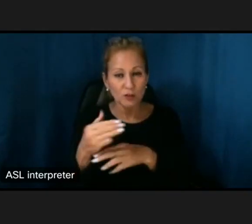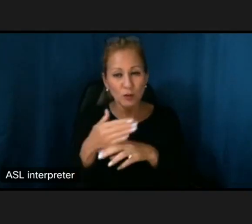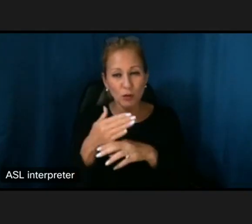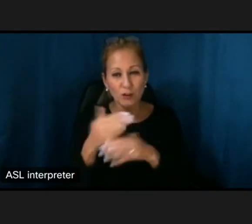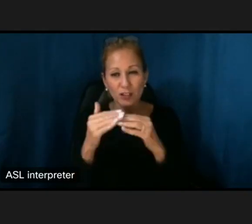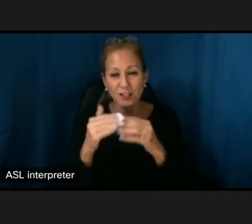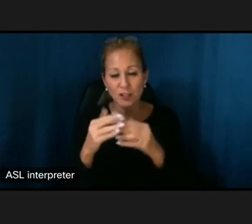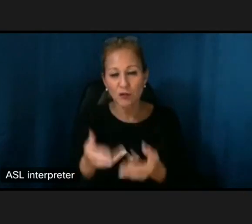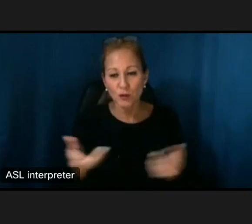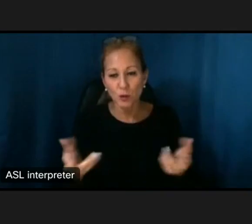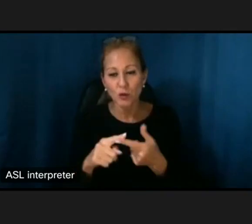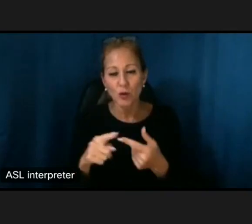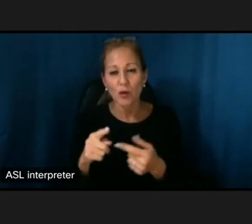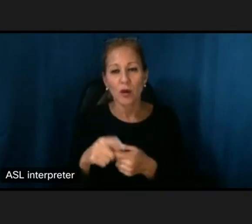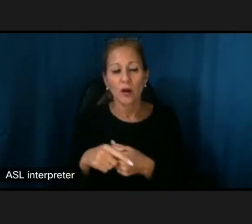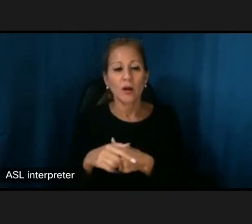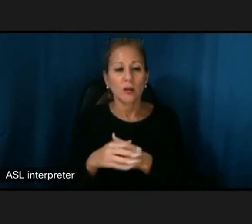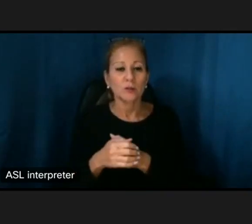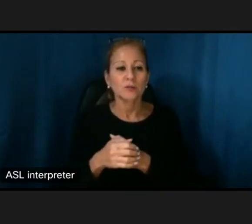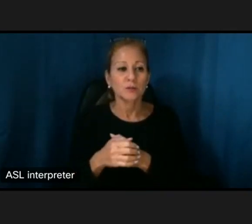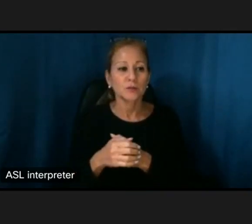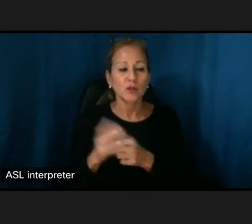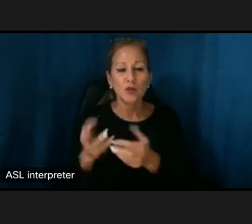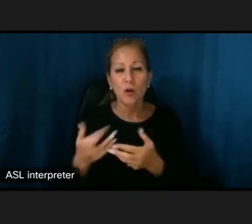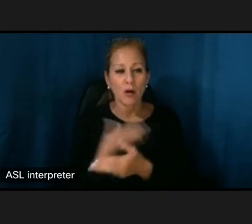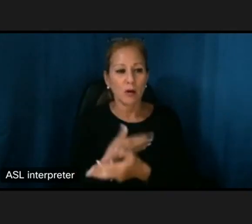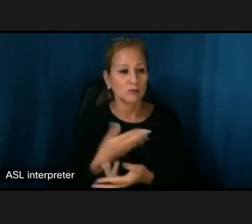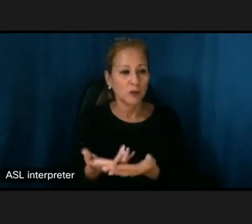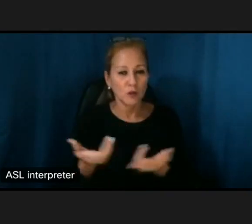resources to the resources that will come out.